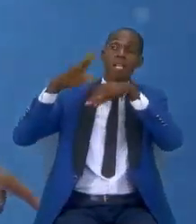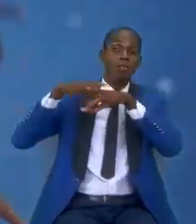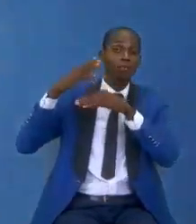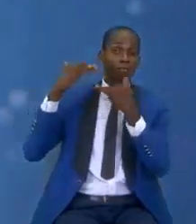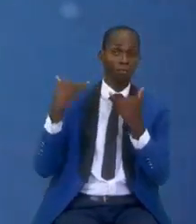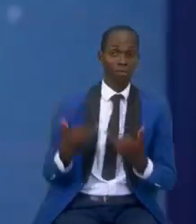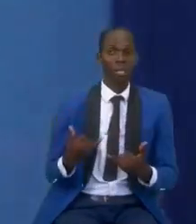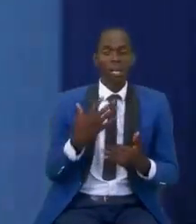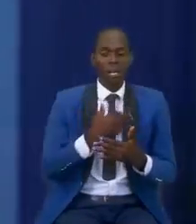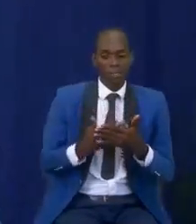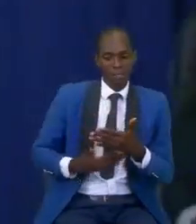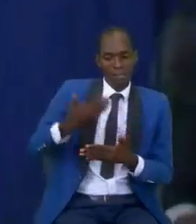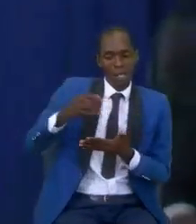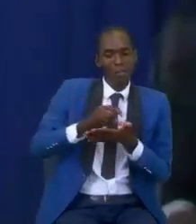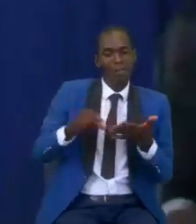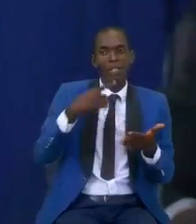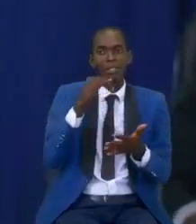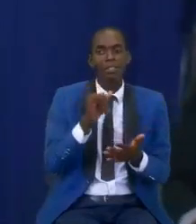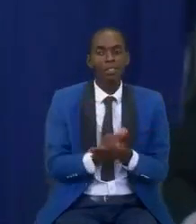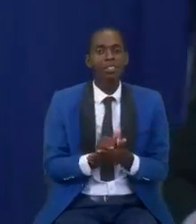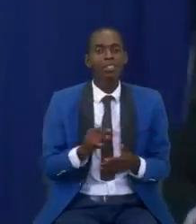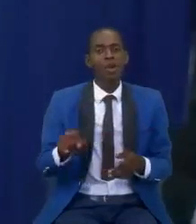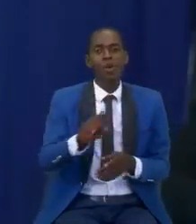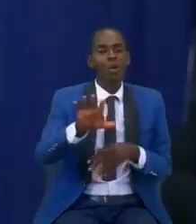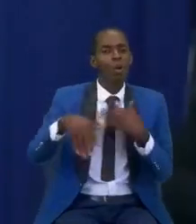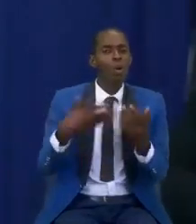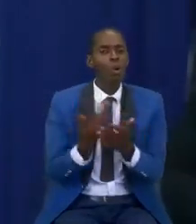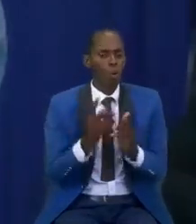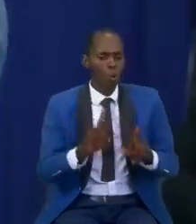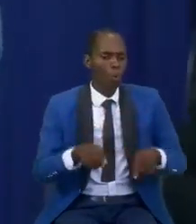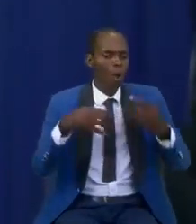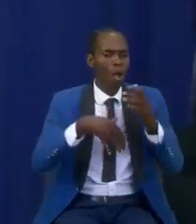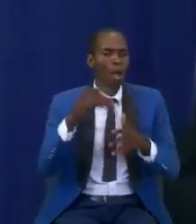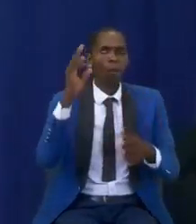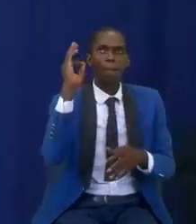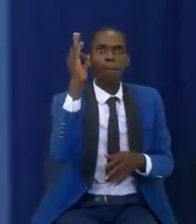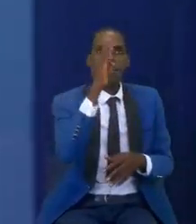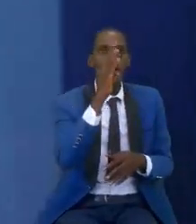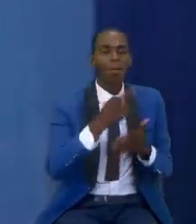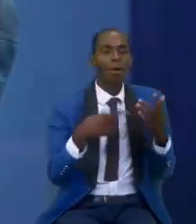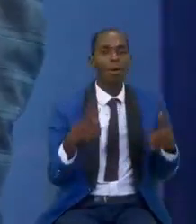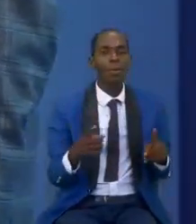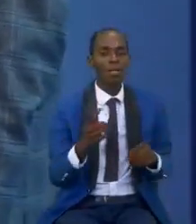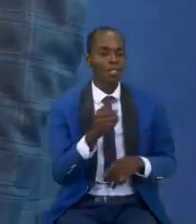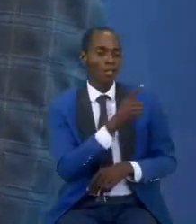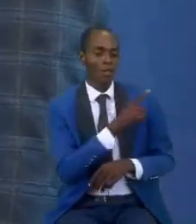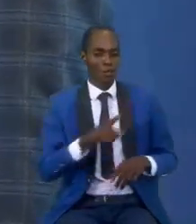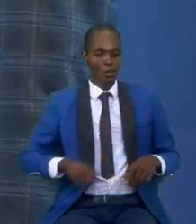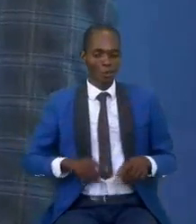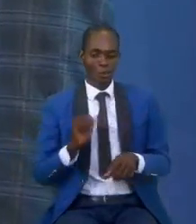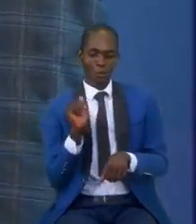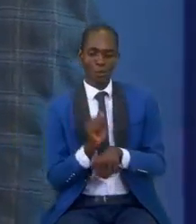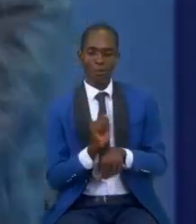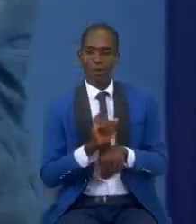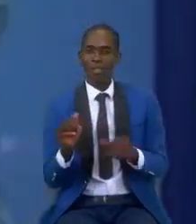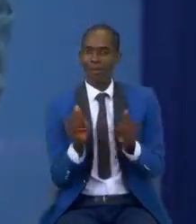preached the word, the Lord walking with them. Even though Christ had gone to heaven, Christ